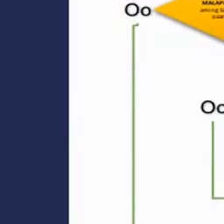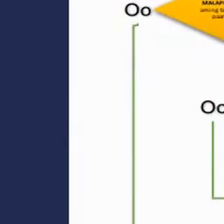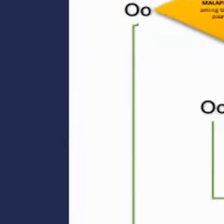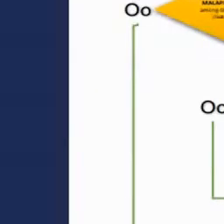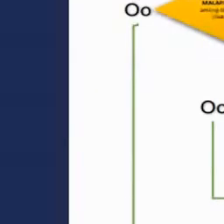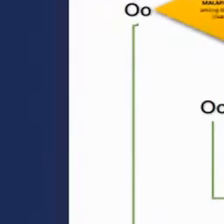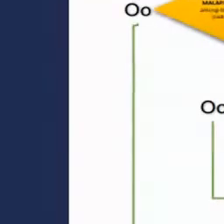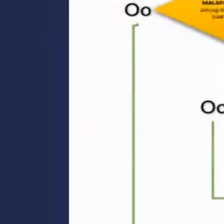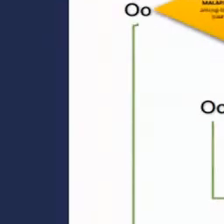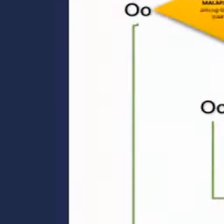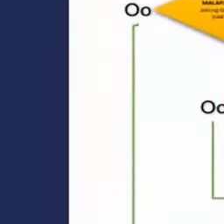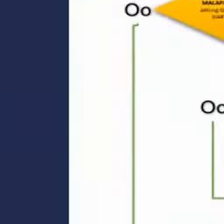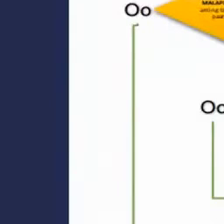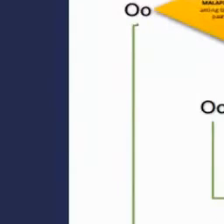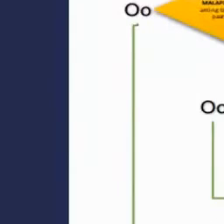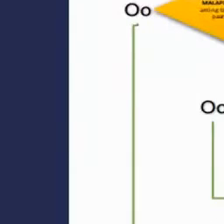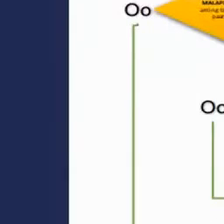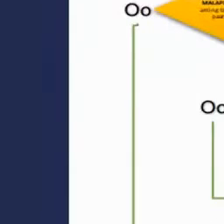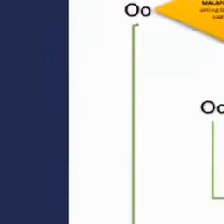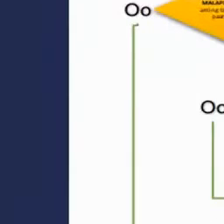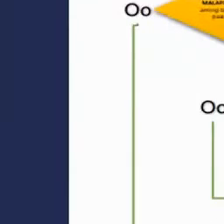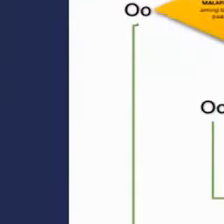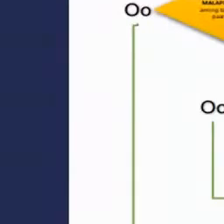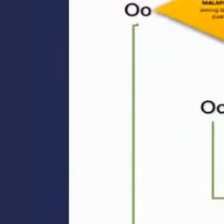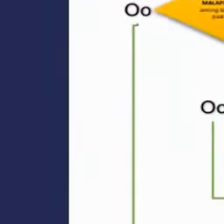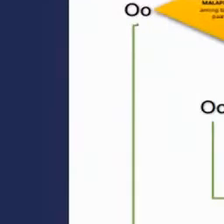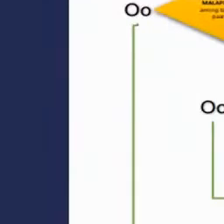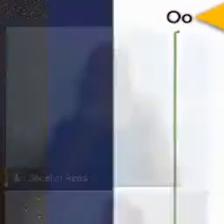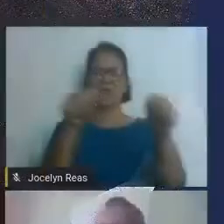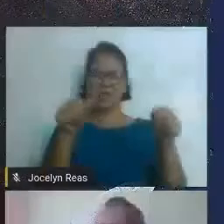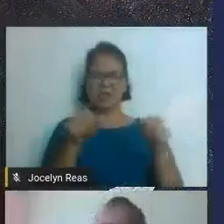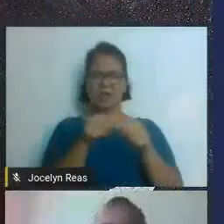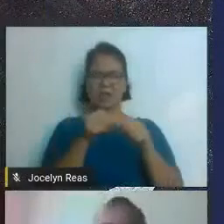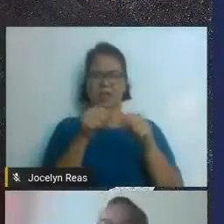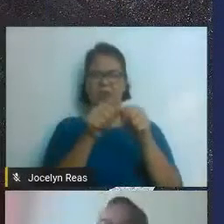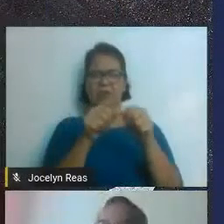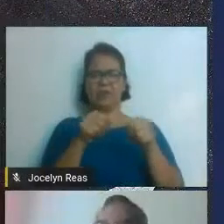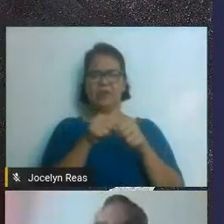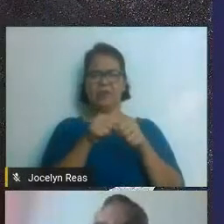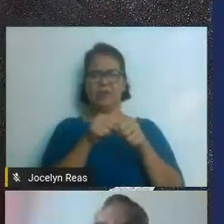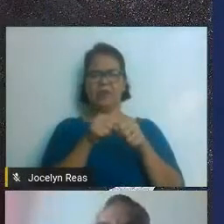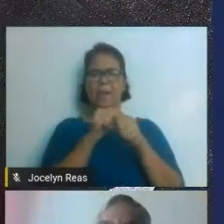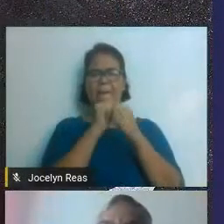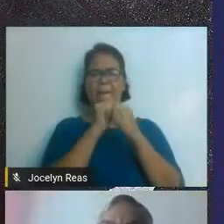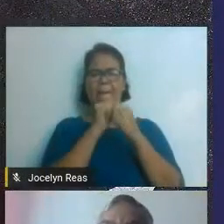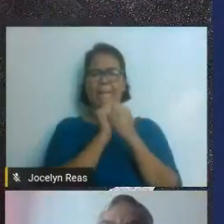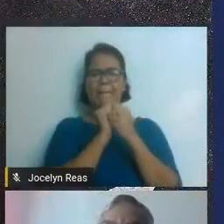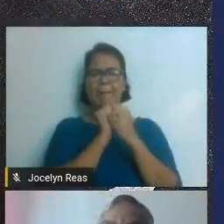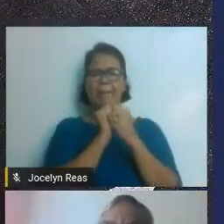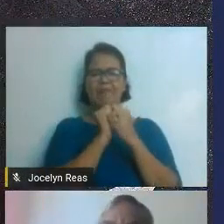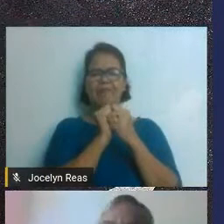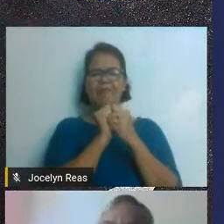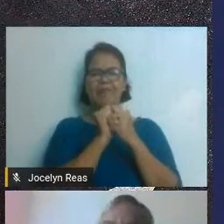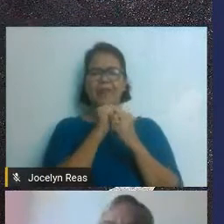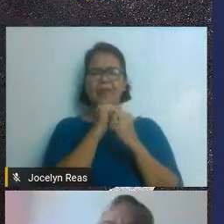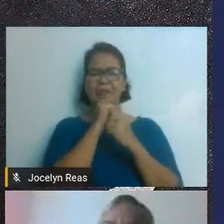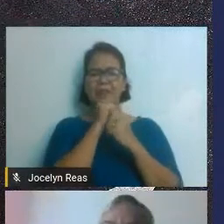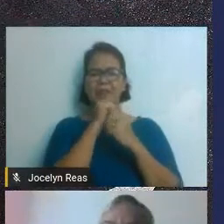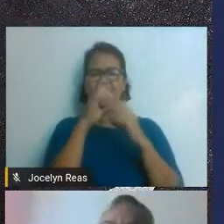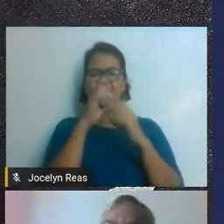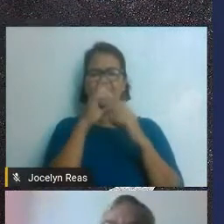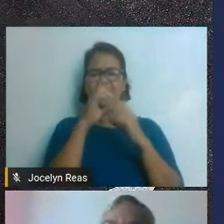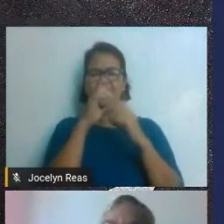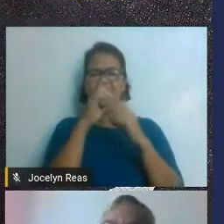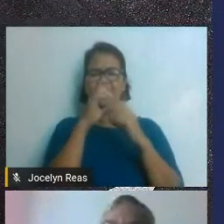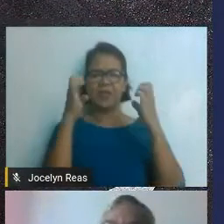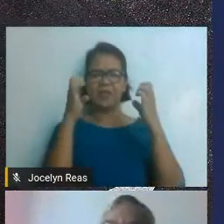your own area. I think narinig na natin si Secretary, sinasabi niya, it's not DepEd that will tell what is going to be